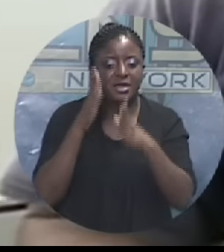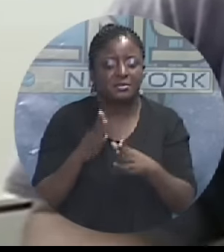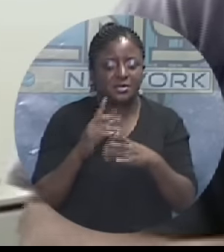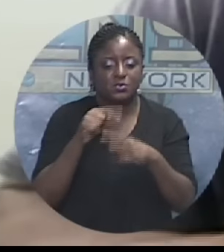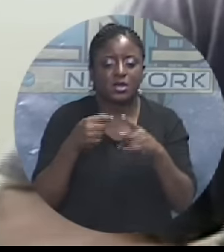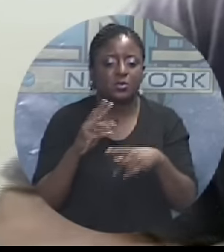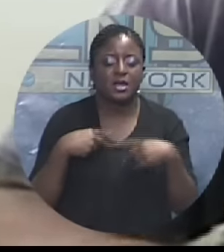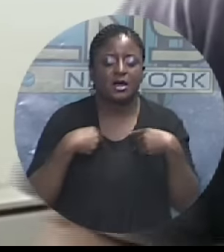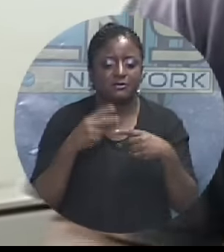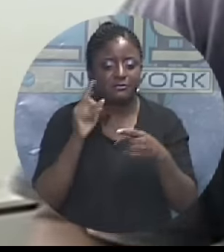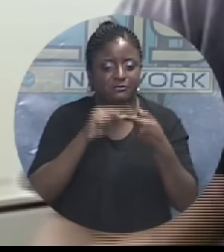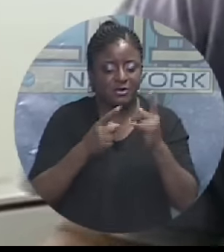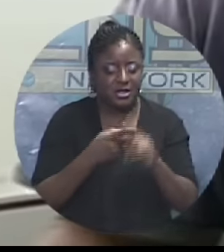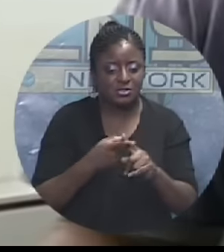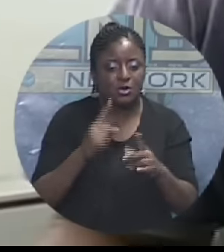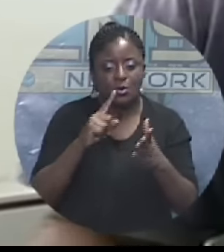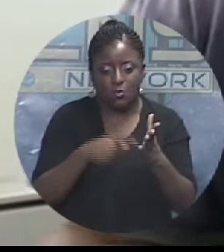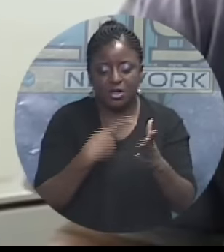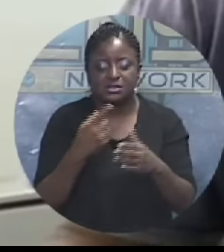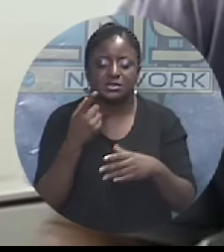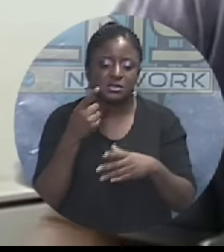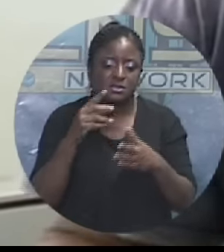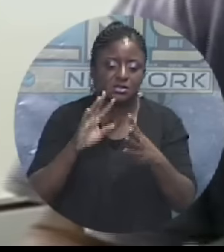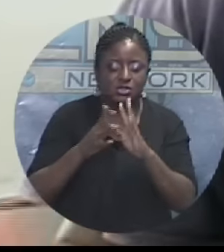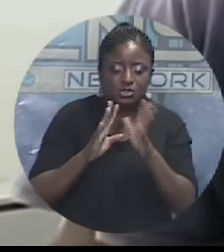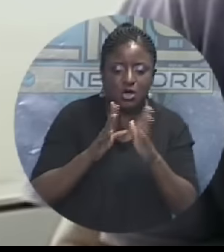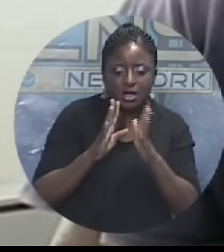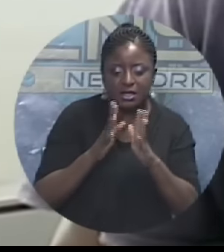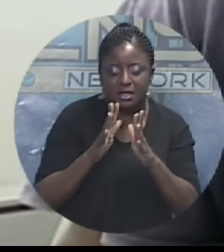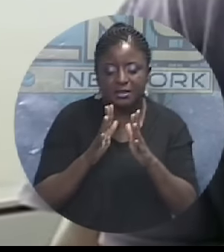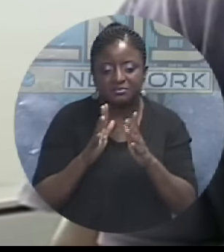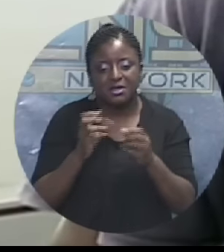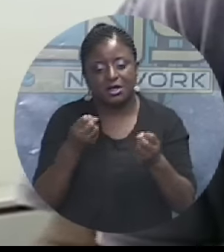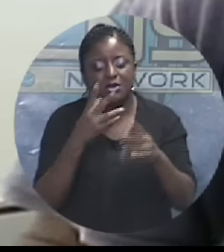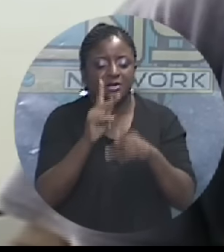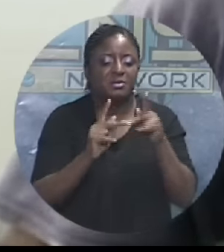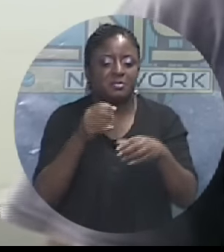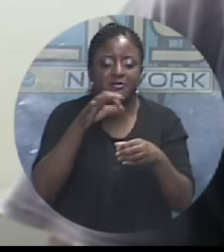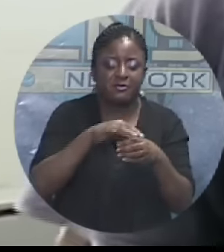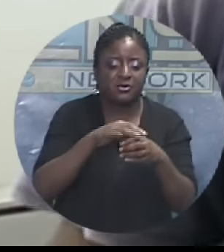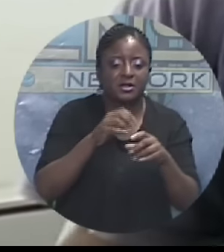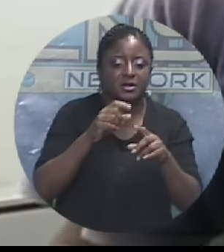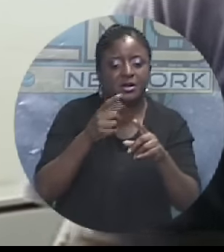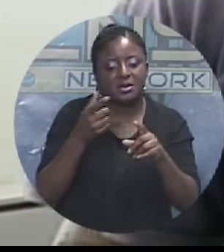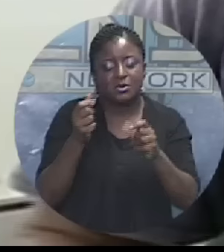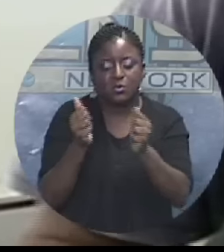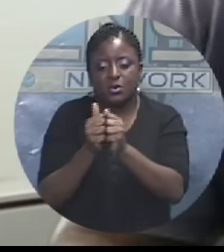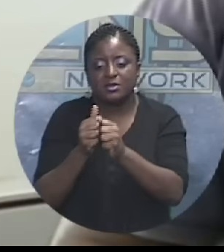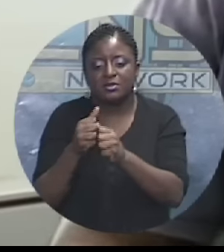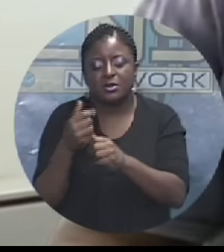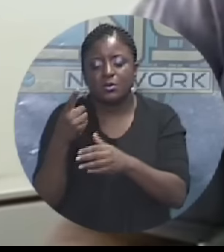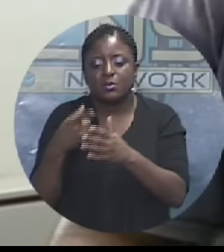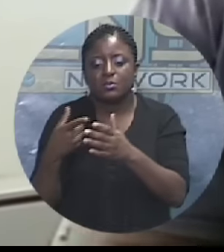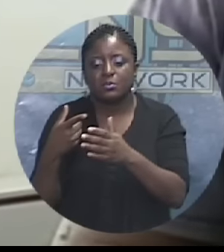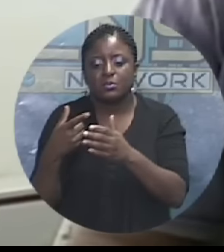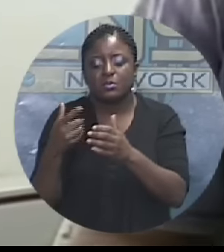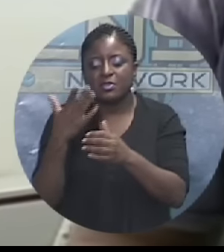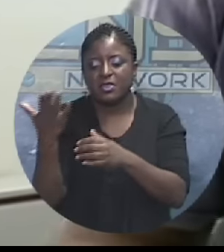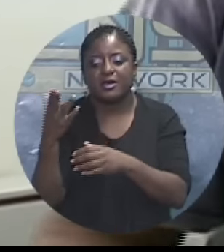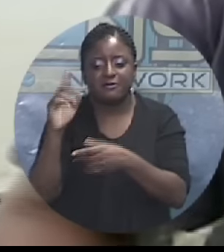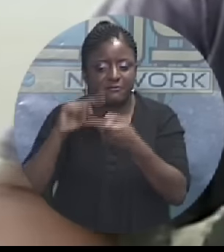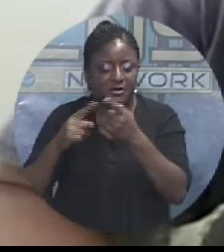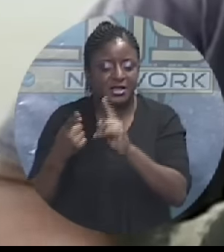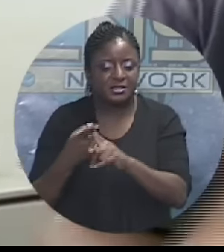when once the talking is out, in a sense, a lot of people voted with most of their friends. So people went into the booth